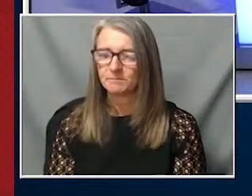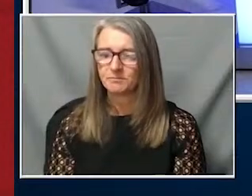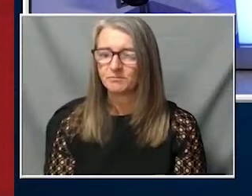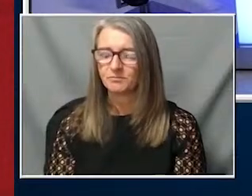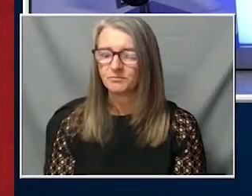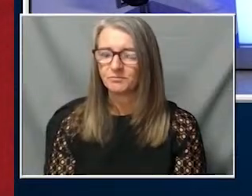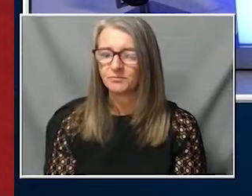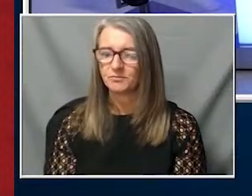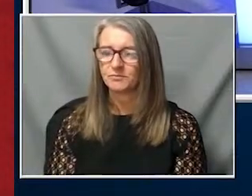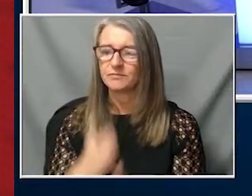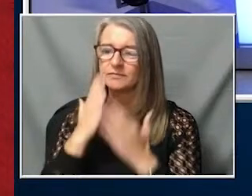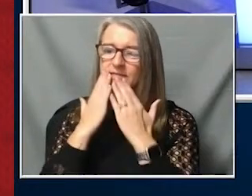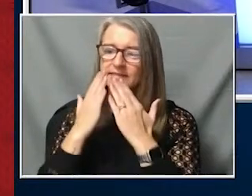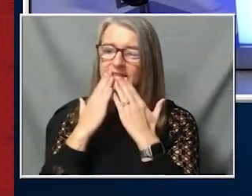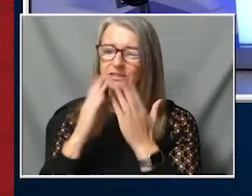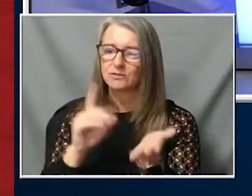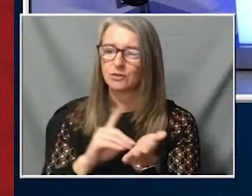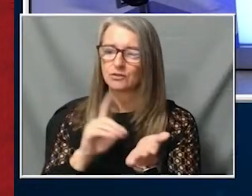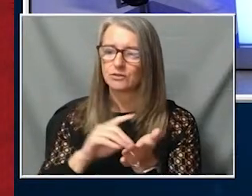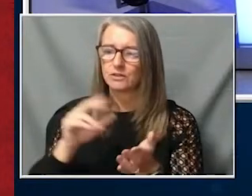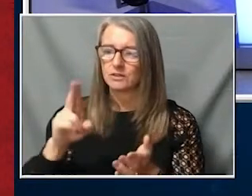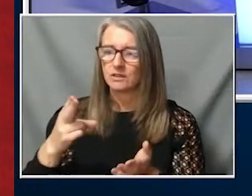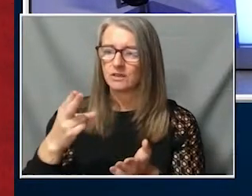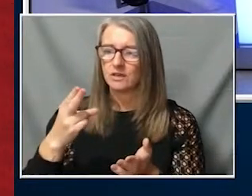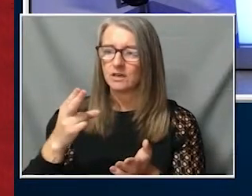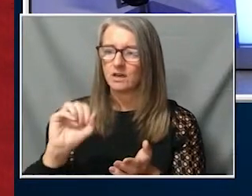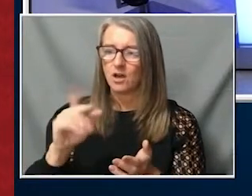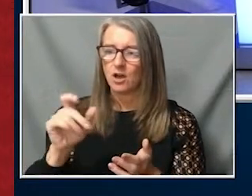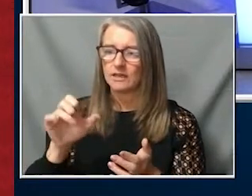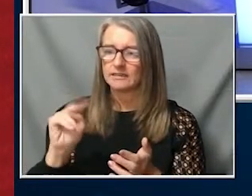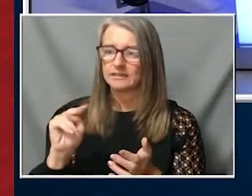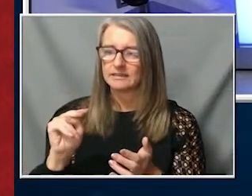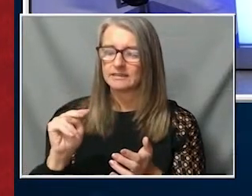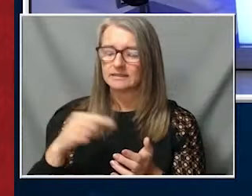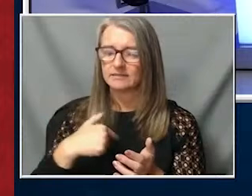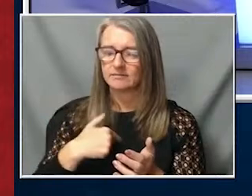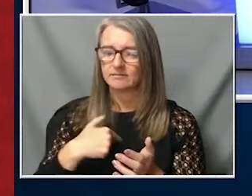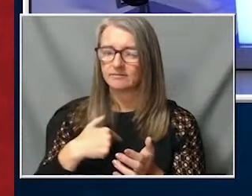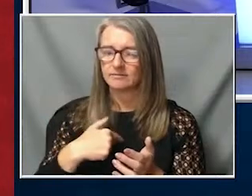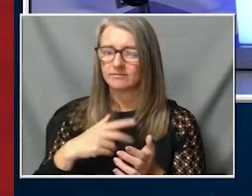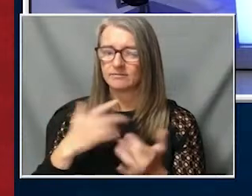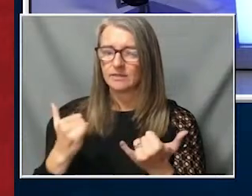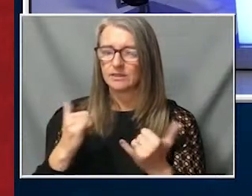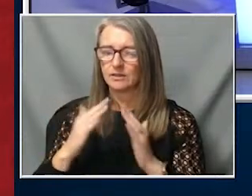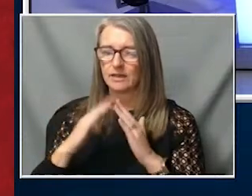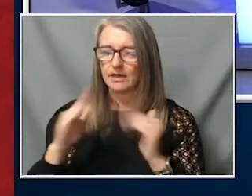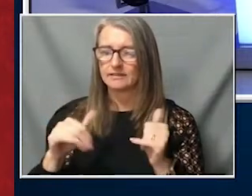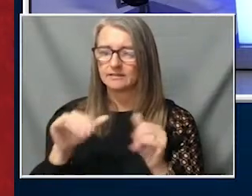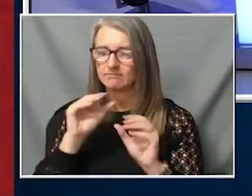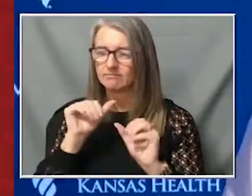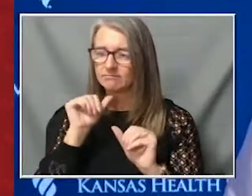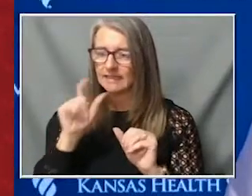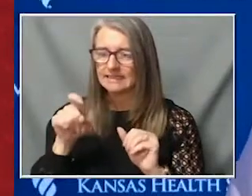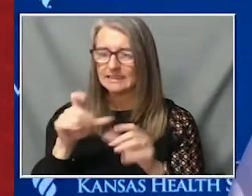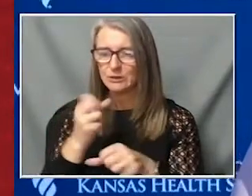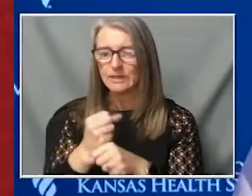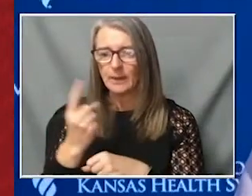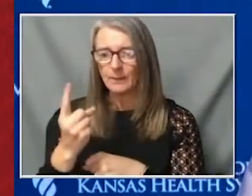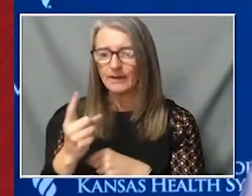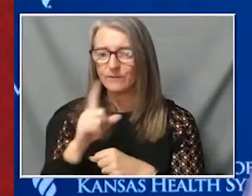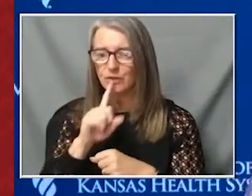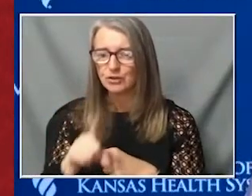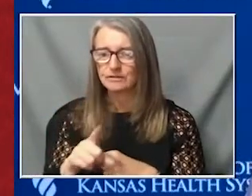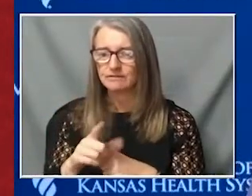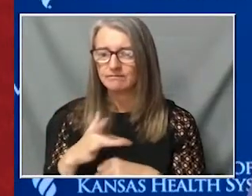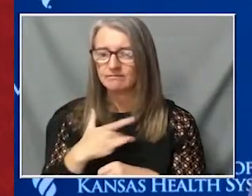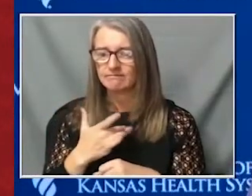much. Dr. Hawkinson, final thoughts. Have you done a radon test, by the way? Not in we gotta my get you current one. house. I need to get one for sure. Sorry to put you on the